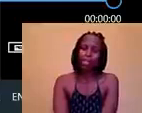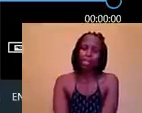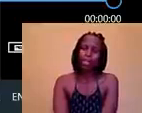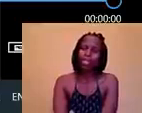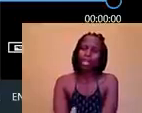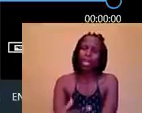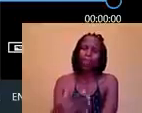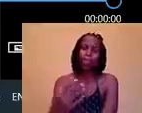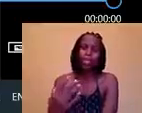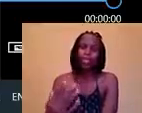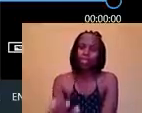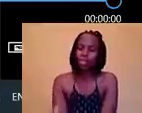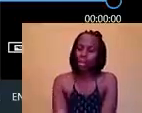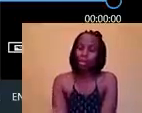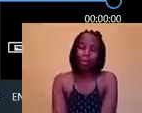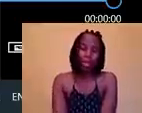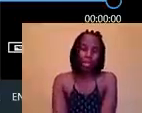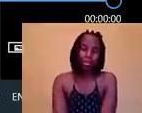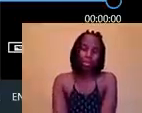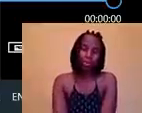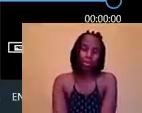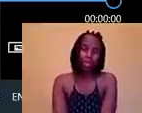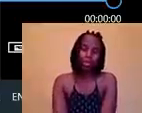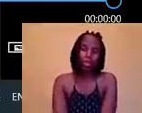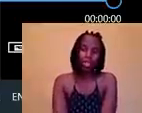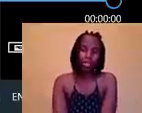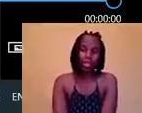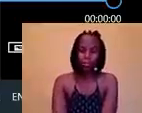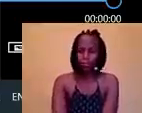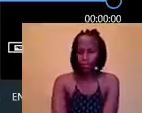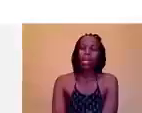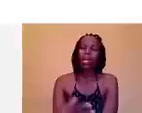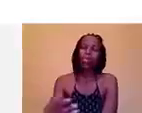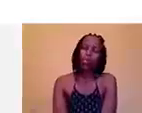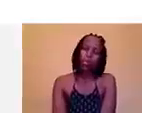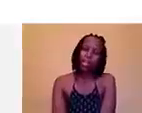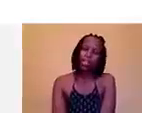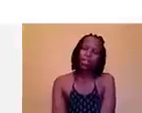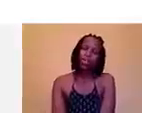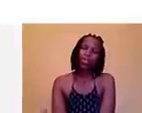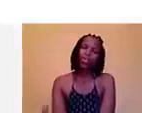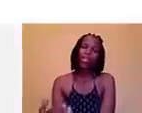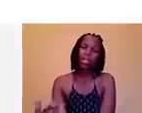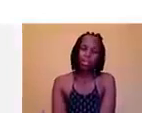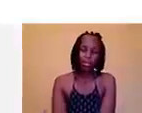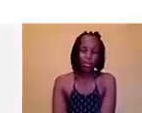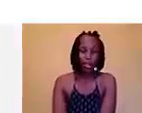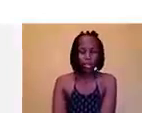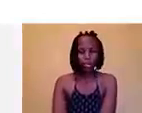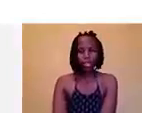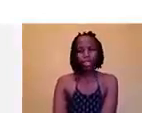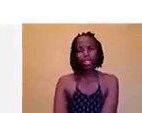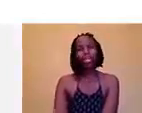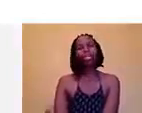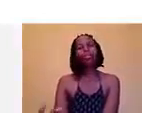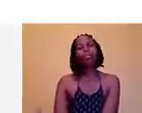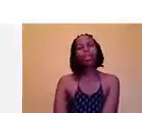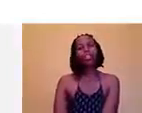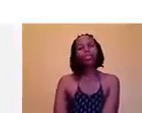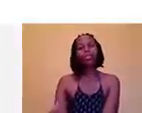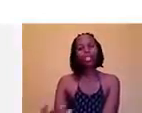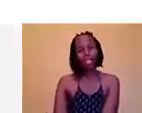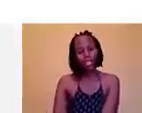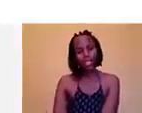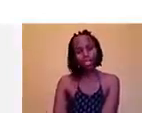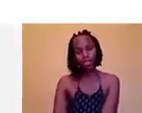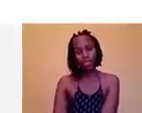Please submit on time. Remember, we care for you as Unisa, and we care for you as Unisa, and we